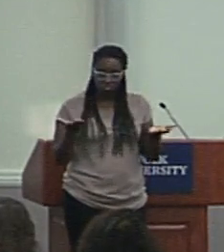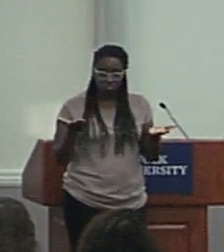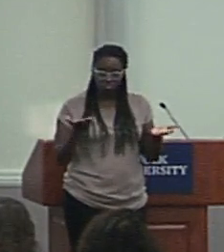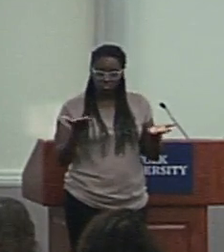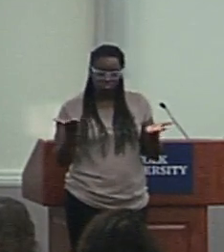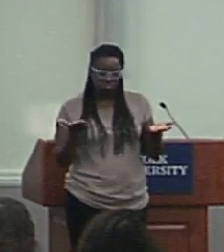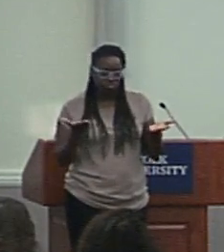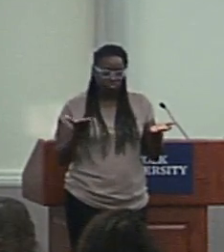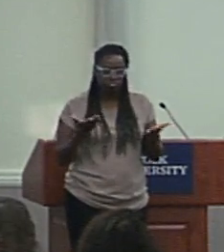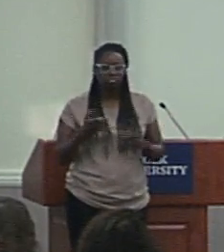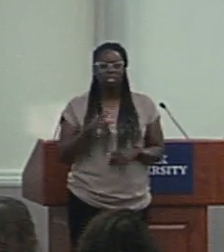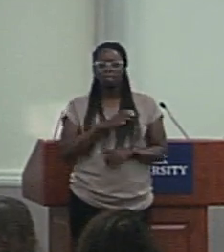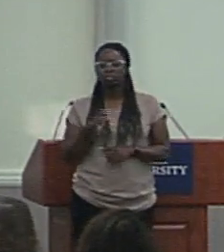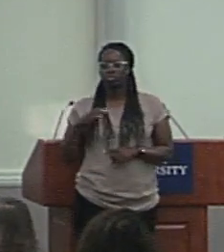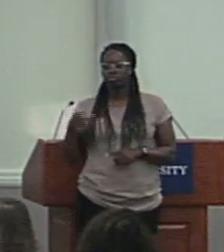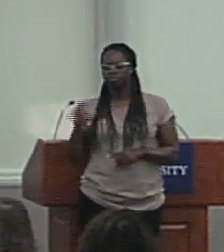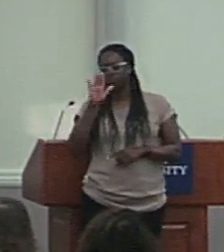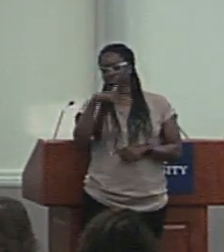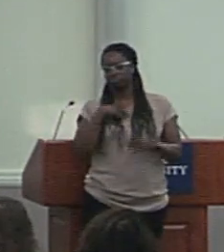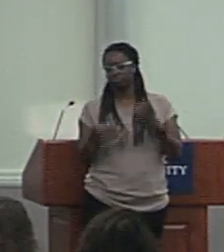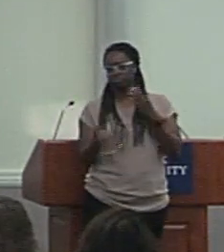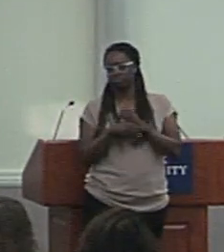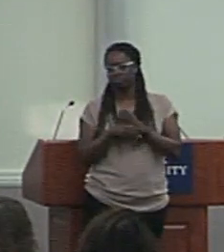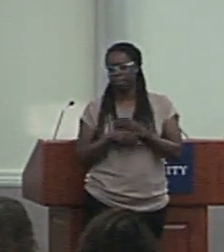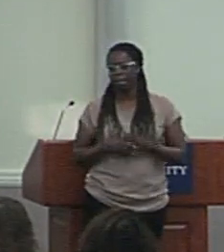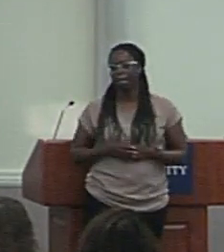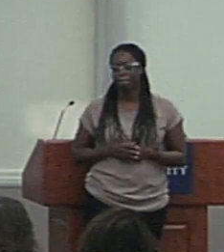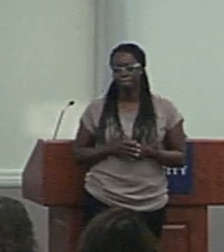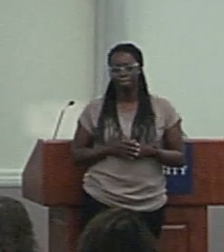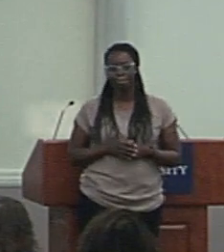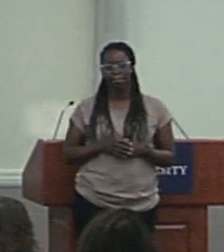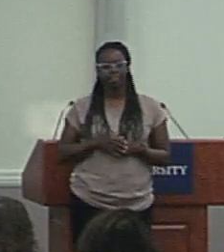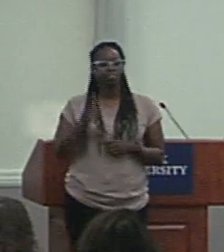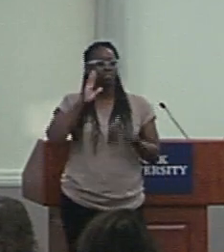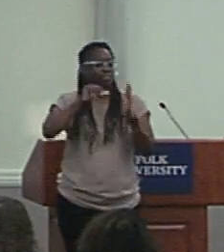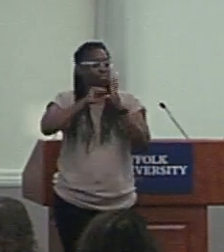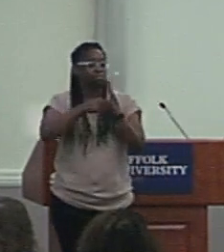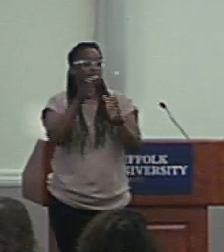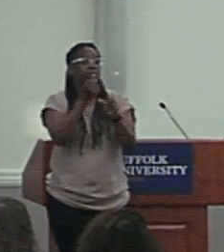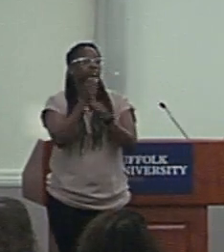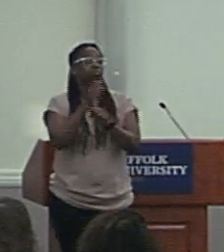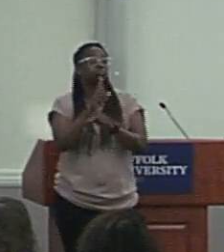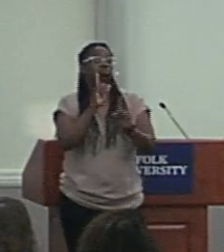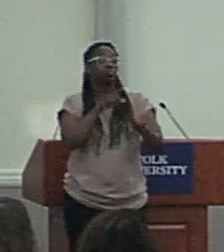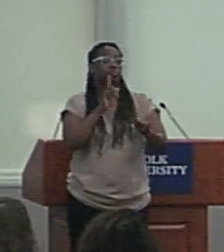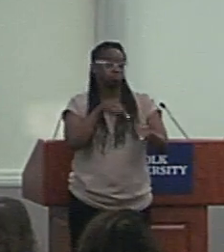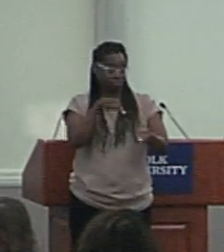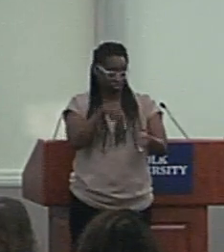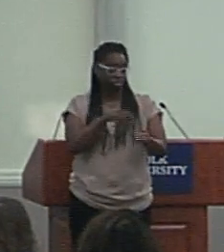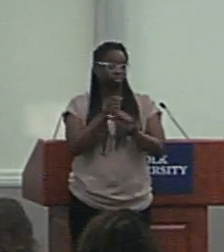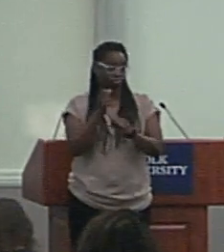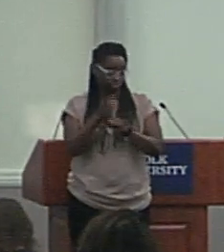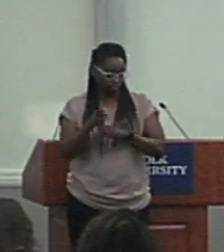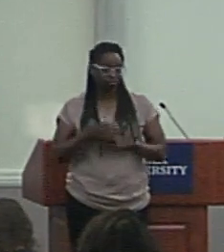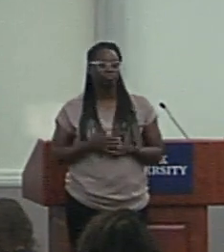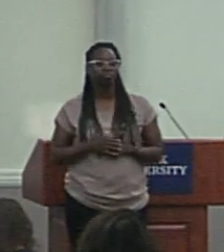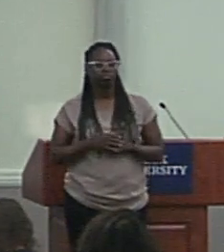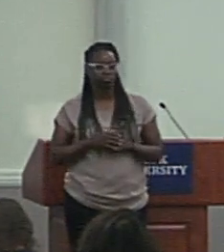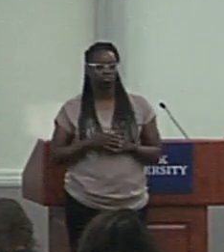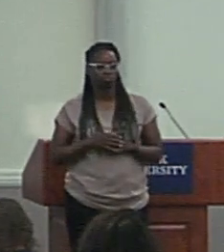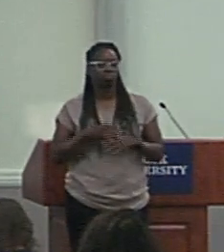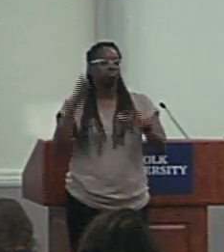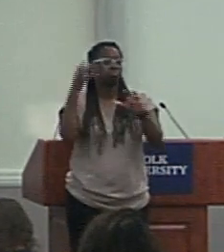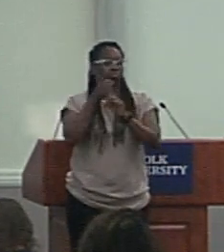briefly, I will give some highlights from our annual report. As part of our ordinance, we are charged